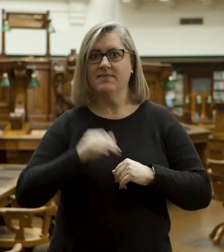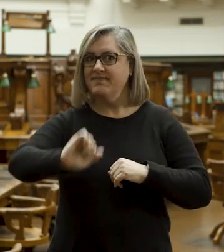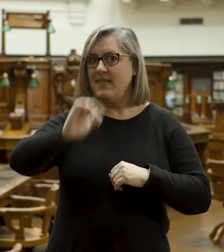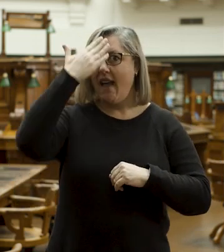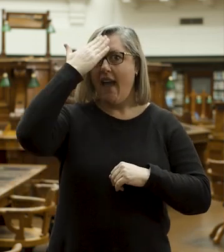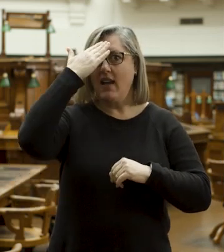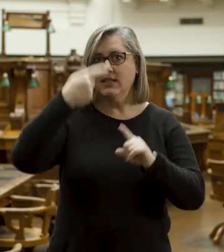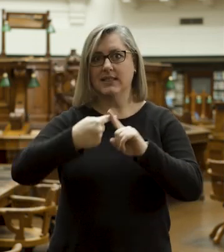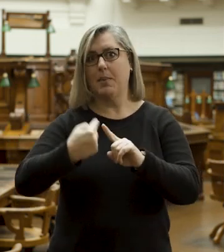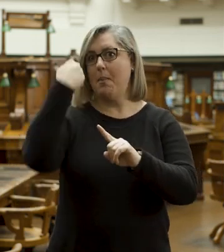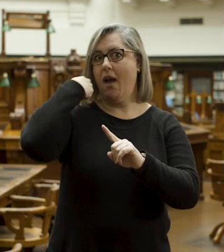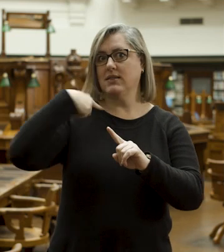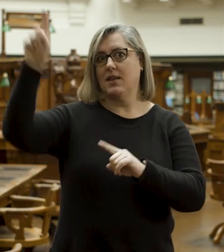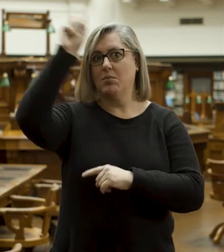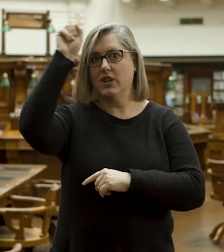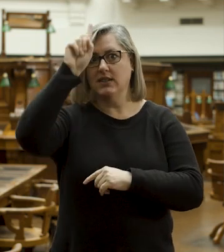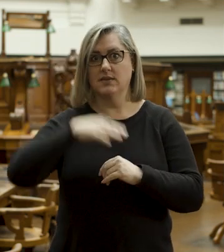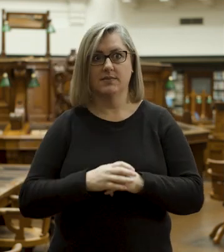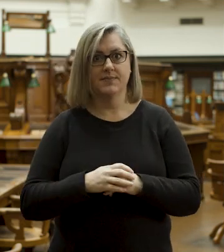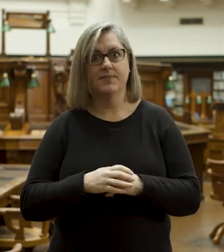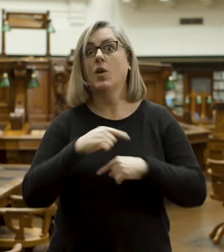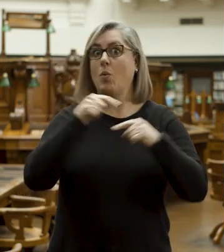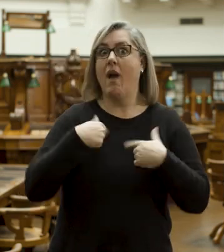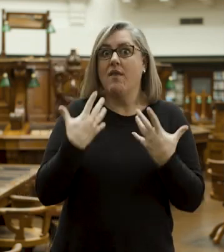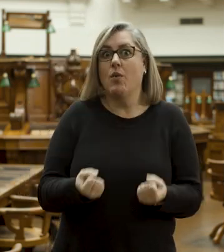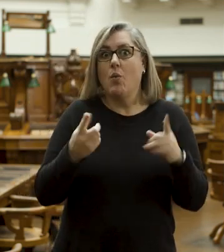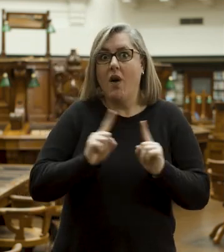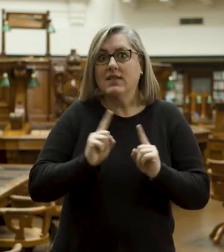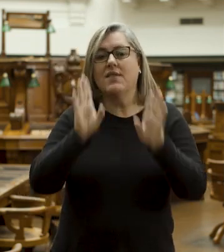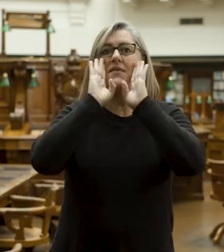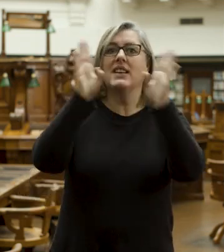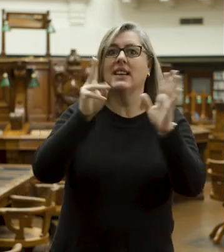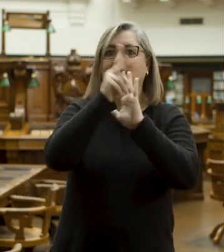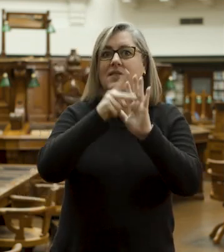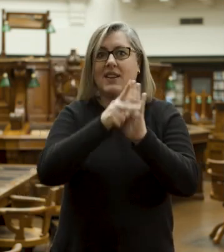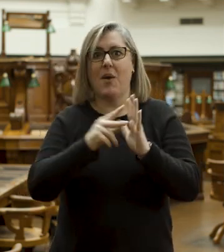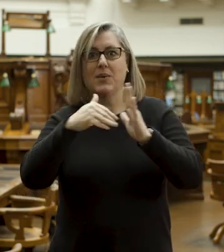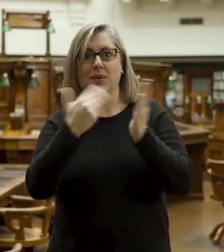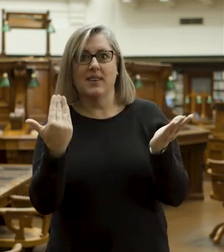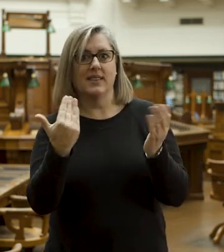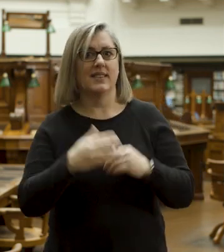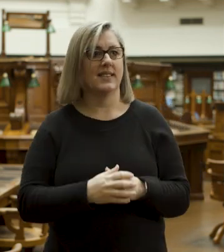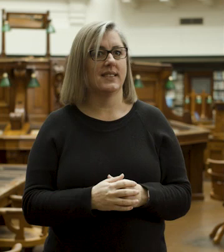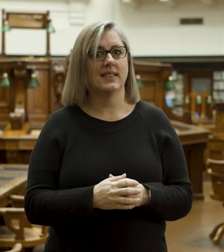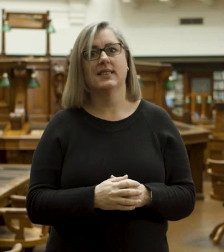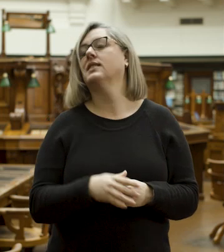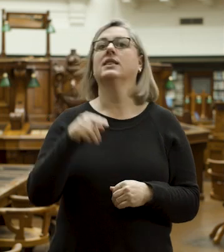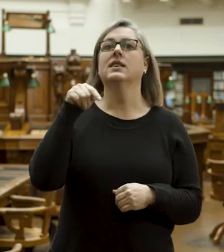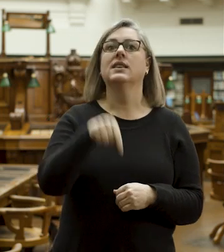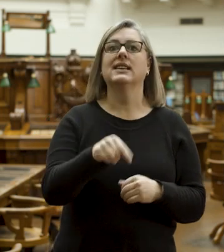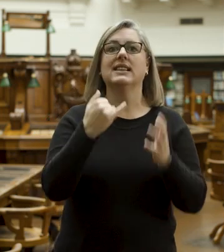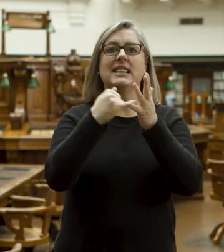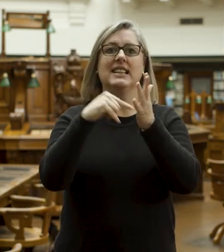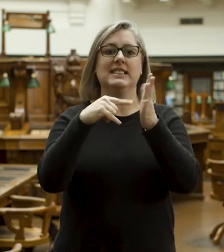elders, past and present. We have a fantastic video for you today. The State